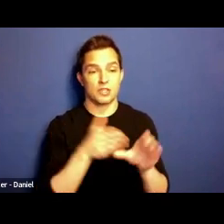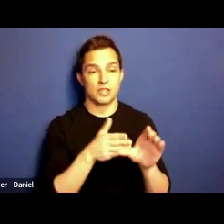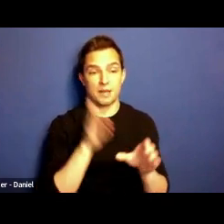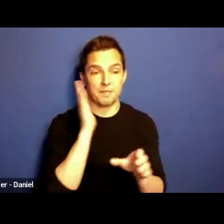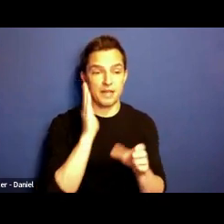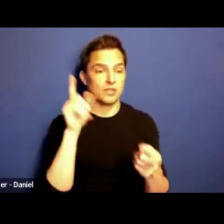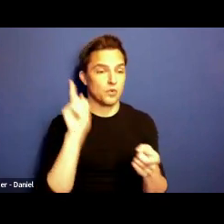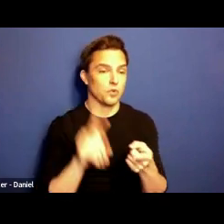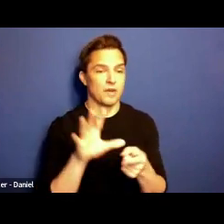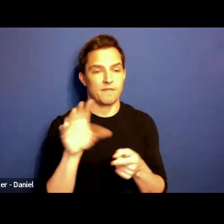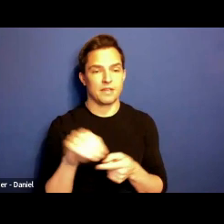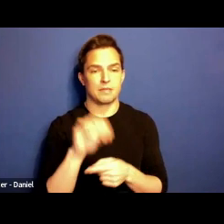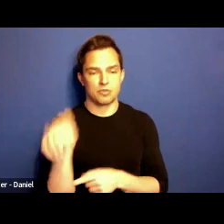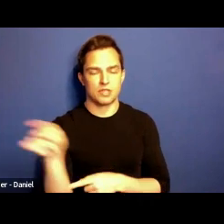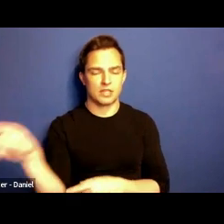50%.